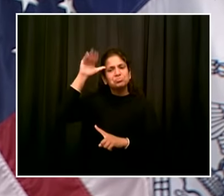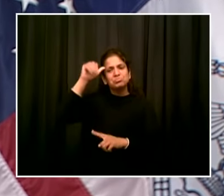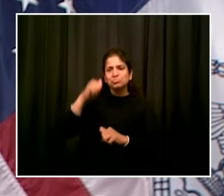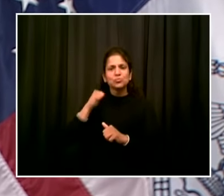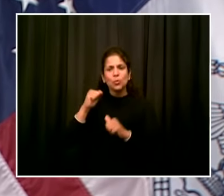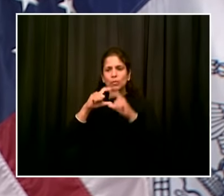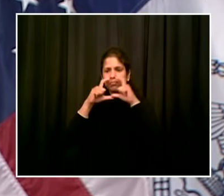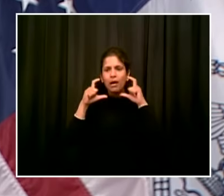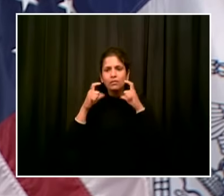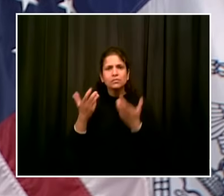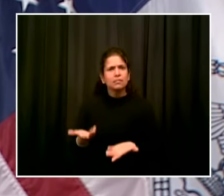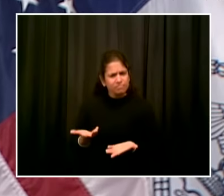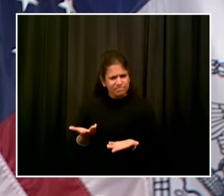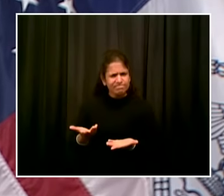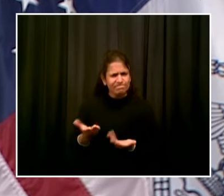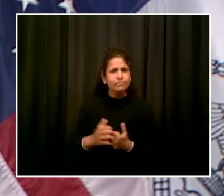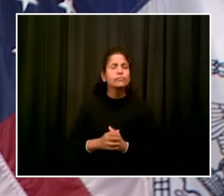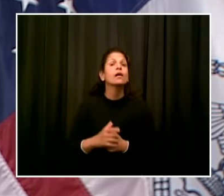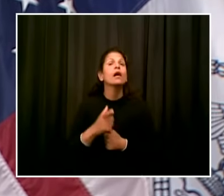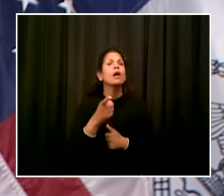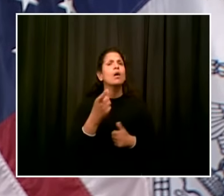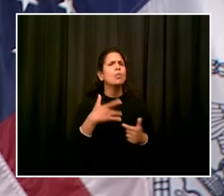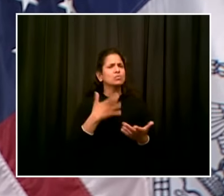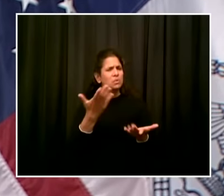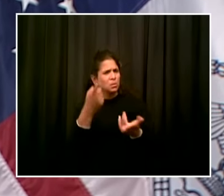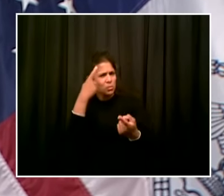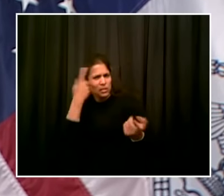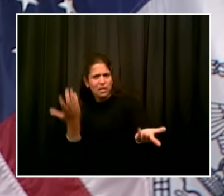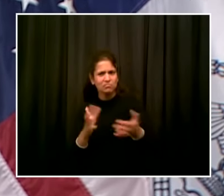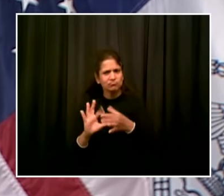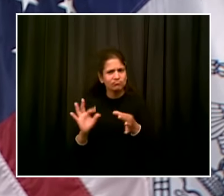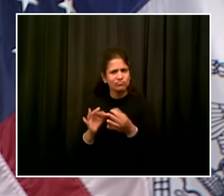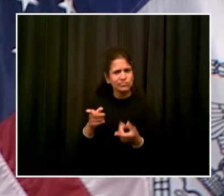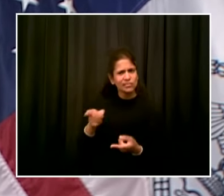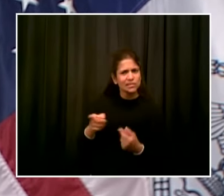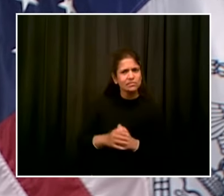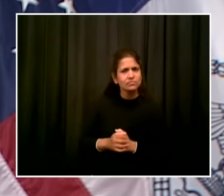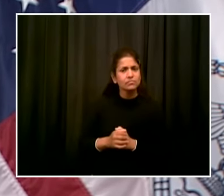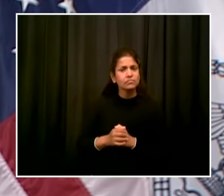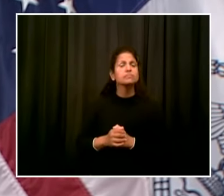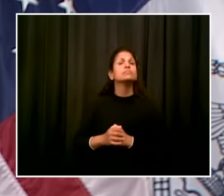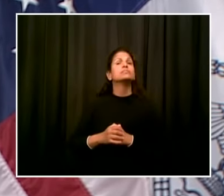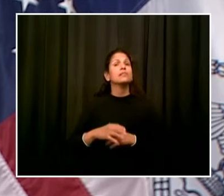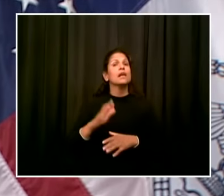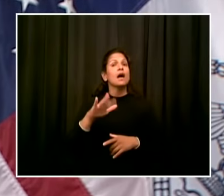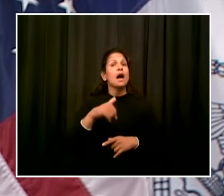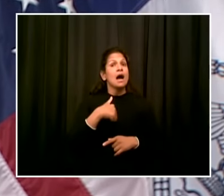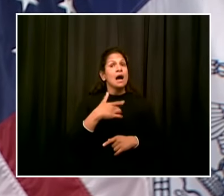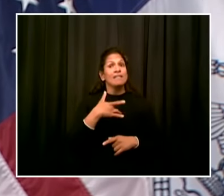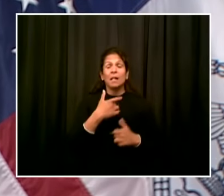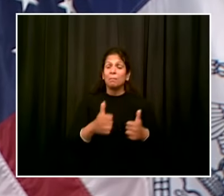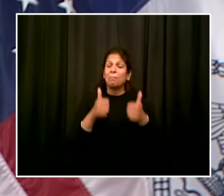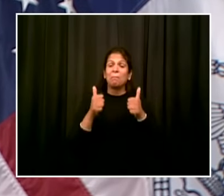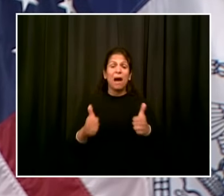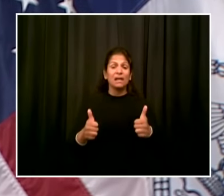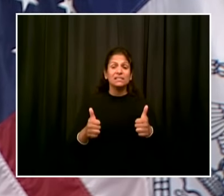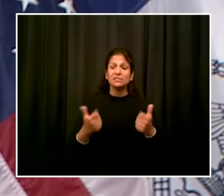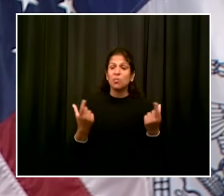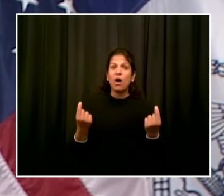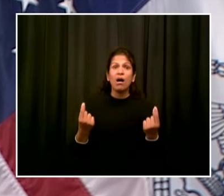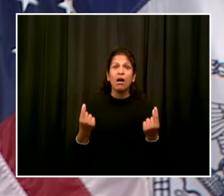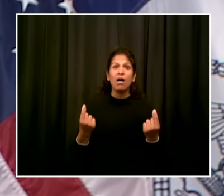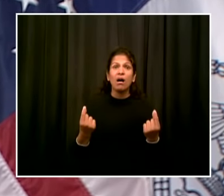masks constantly distributed, the constant reminders, the educational efforts, including the in-person education efforts, the